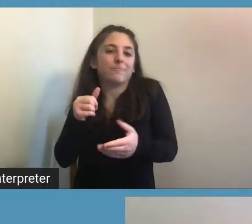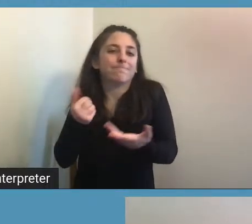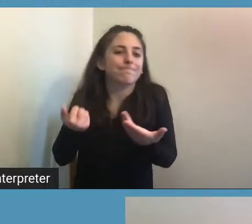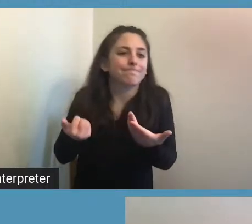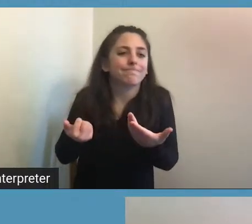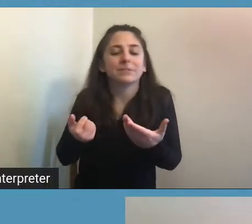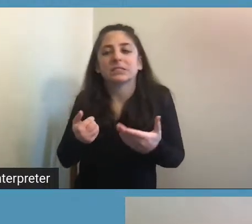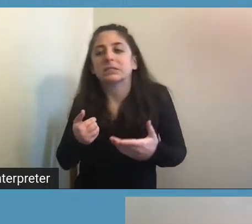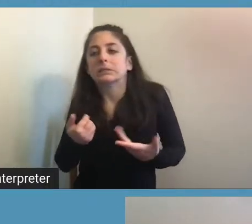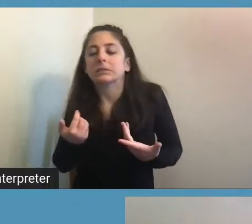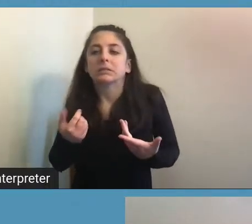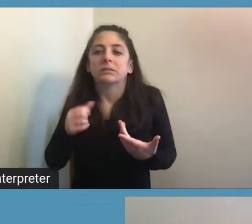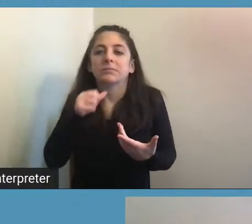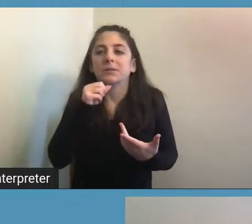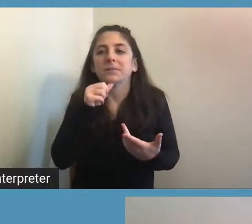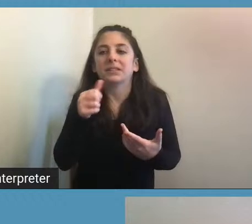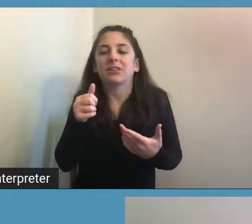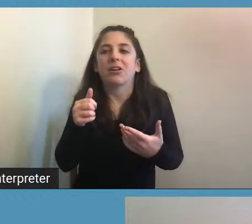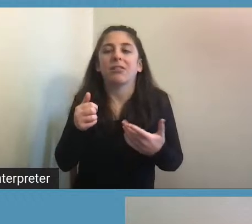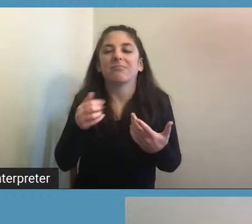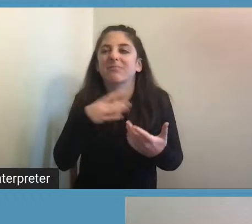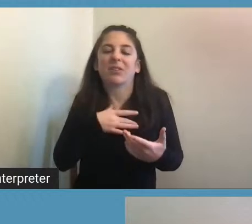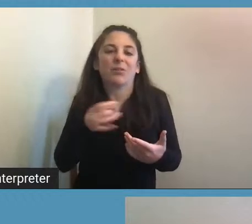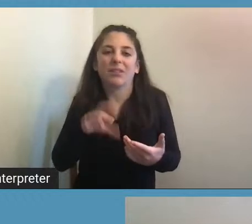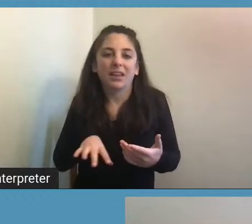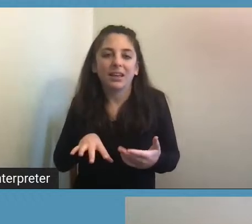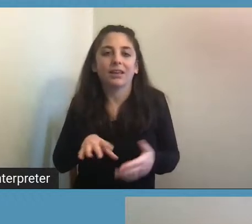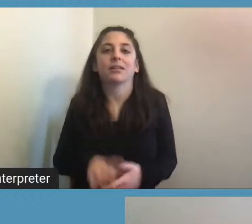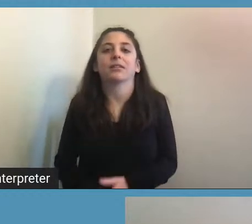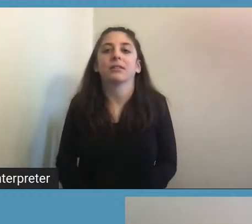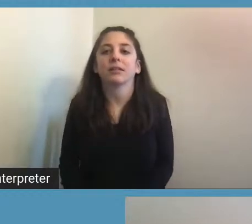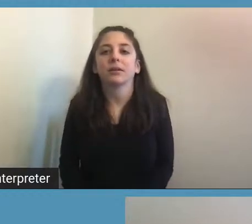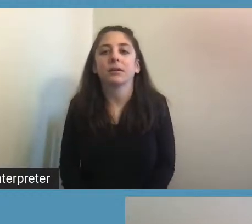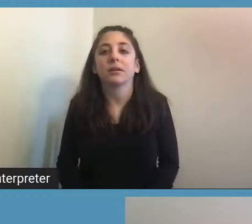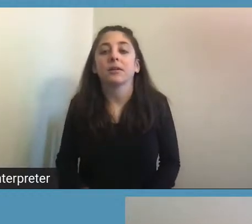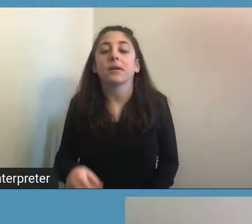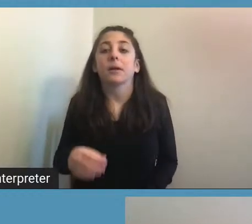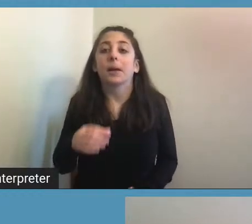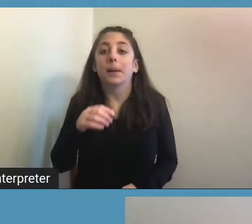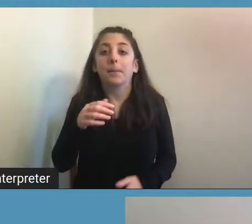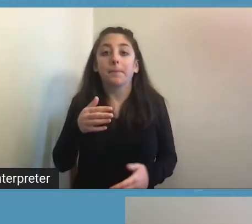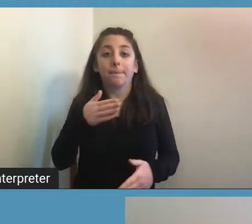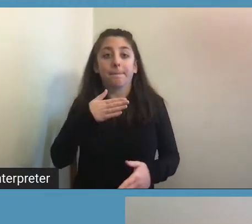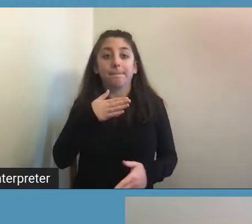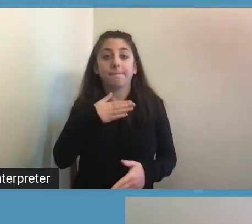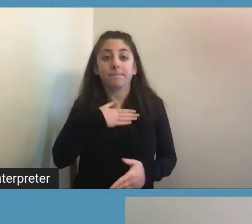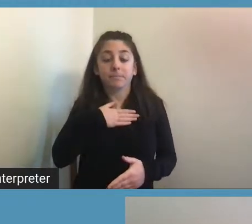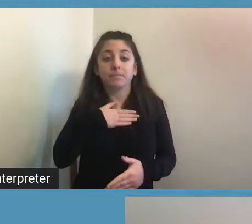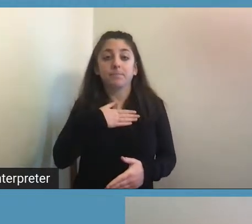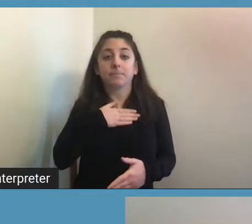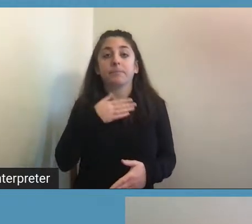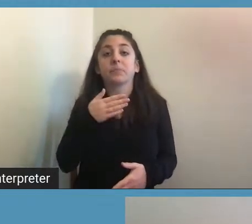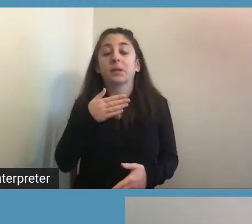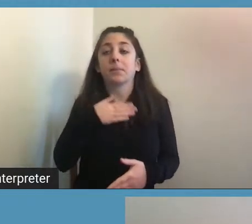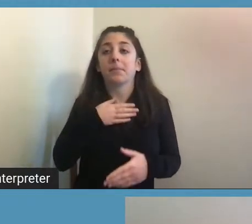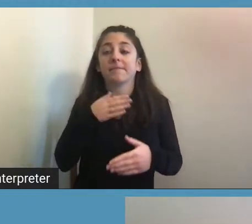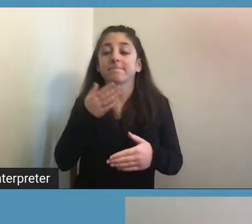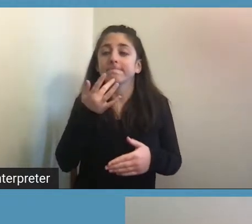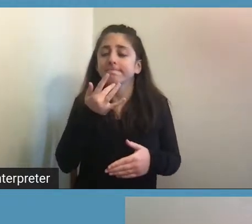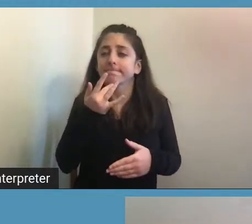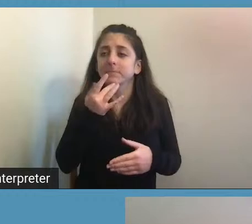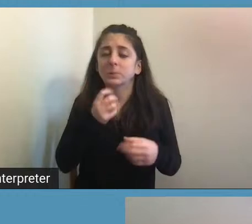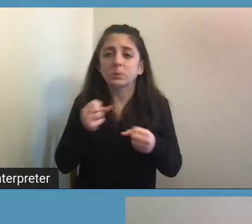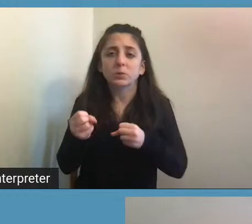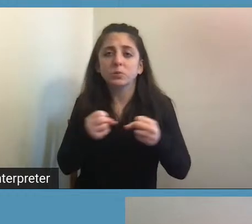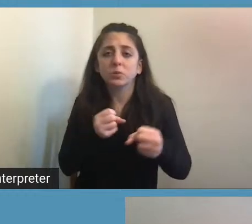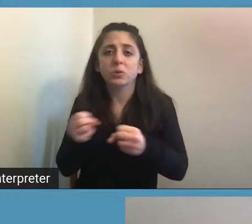but how you ask for the support. So I think my favorite strategy for working on advancement campaigns are to show